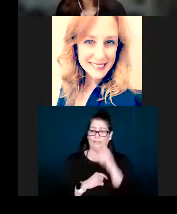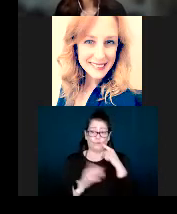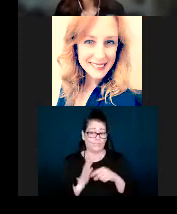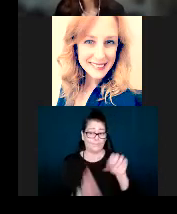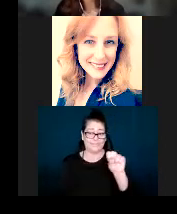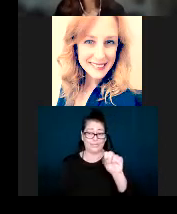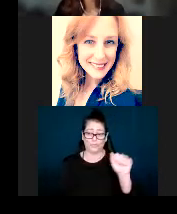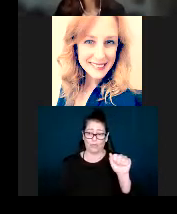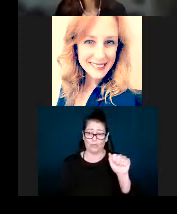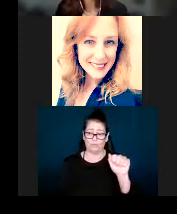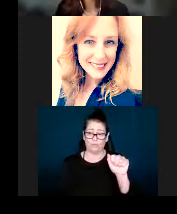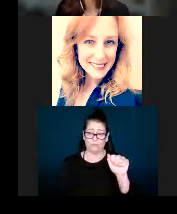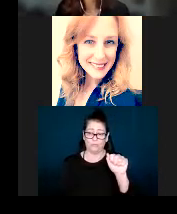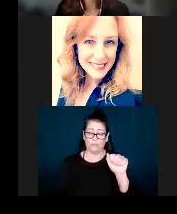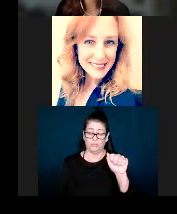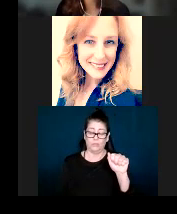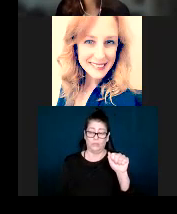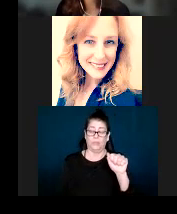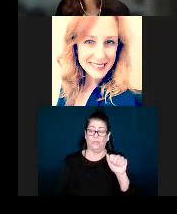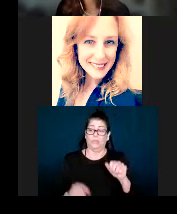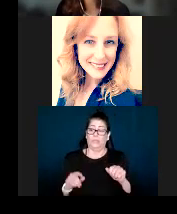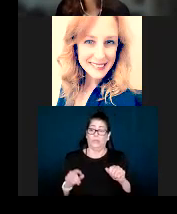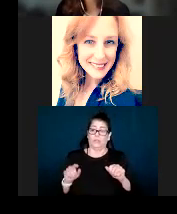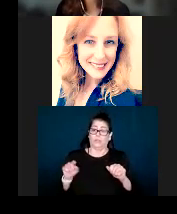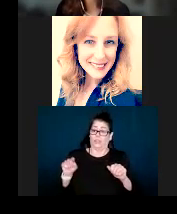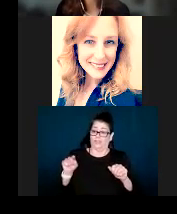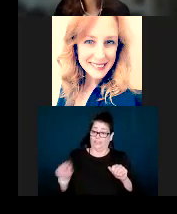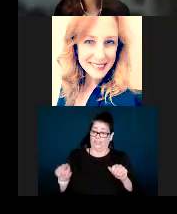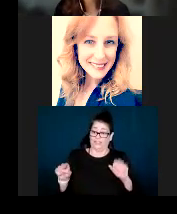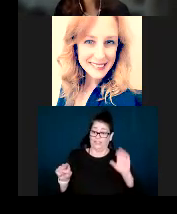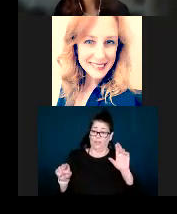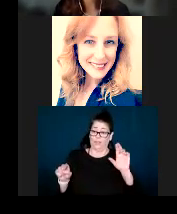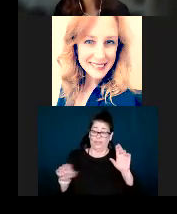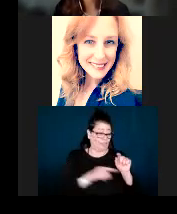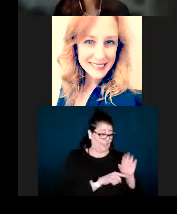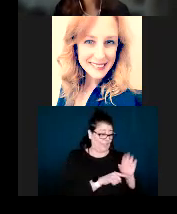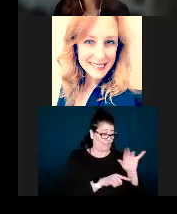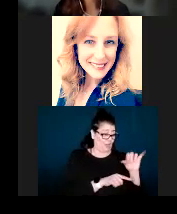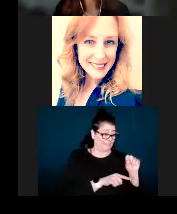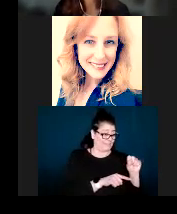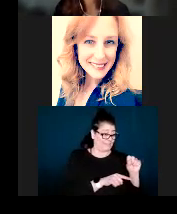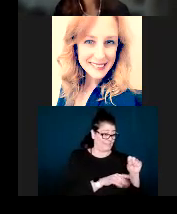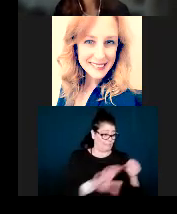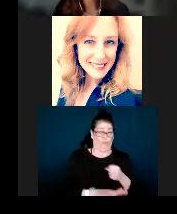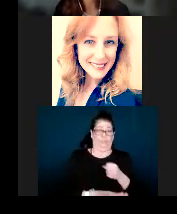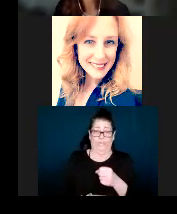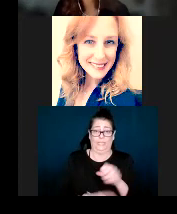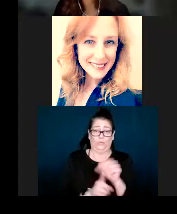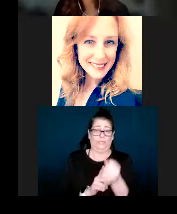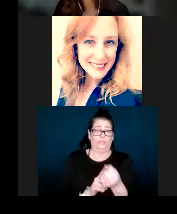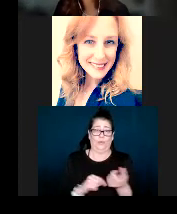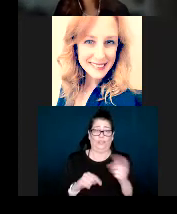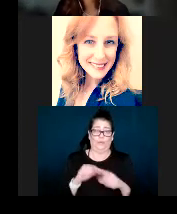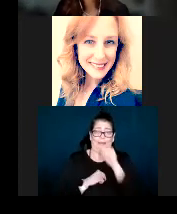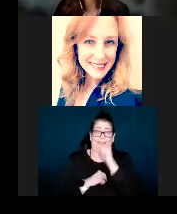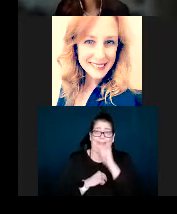that situational crisis could put the person into a situation where they're unable to cope by their usual problem-solving devices or